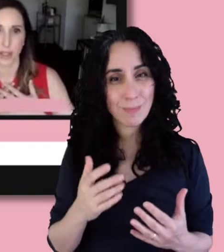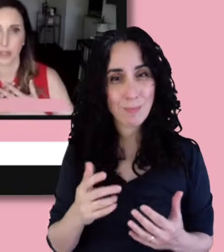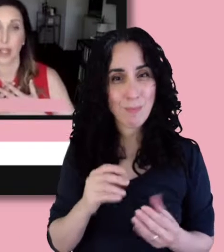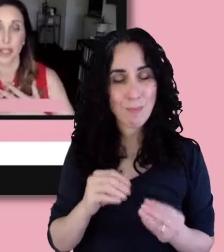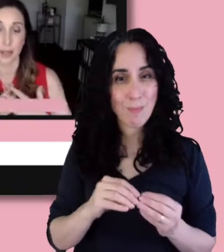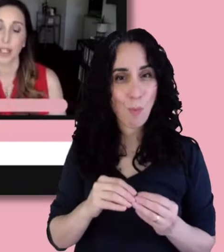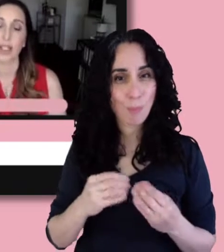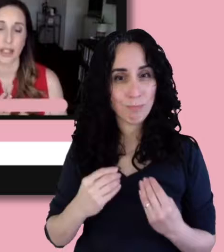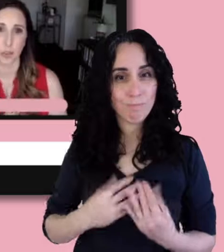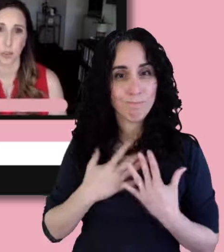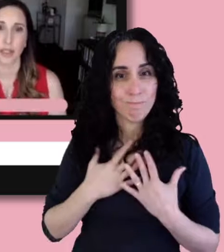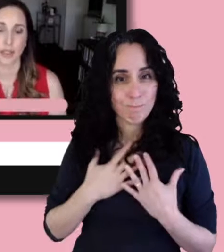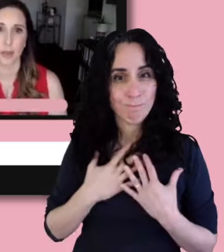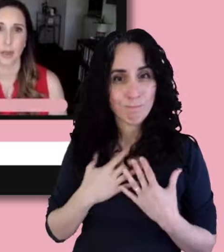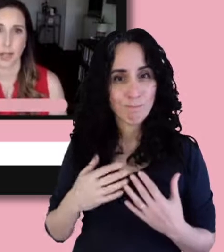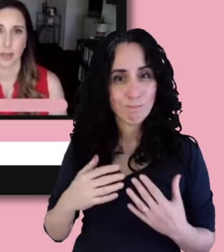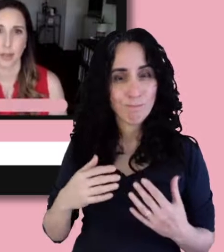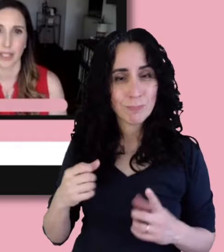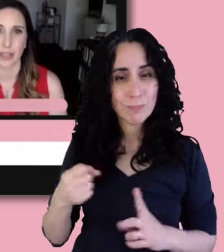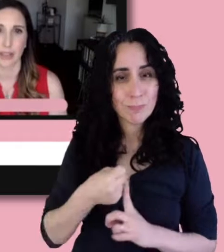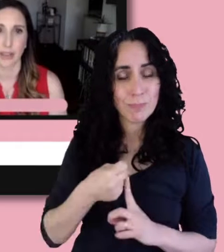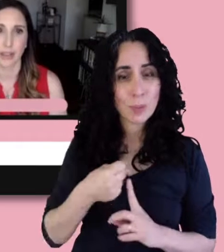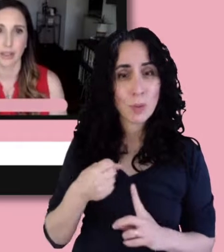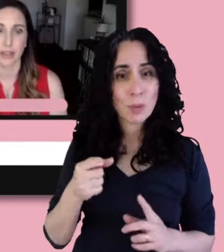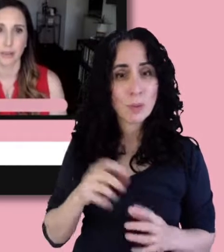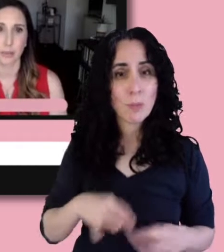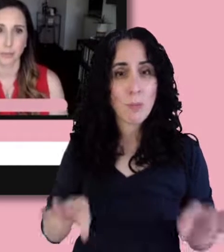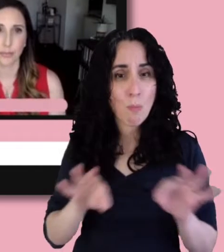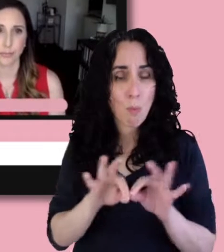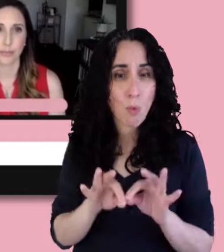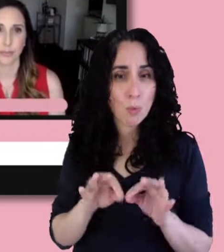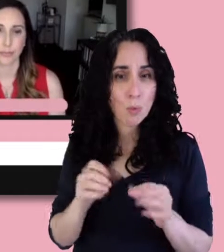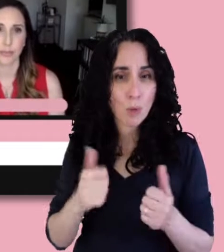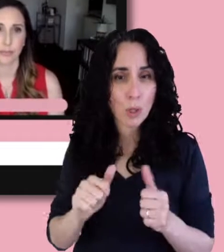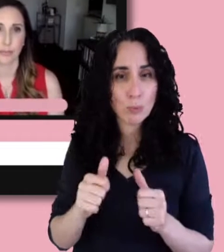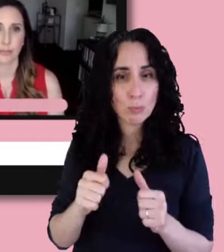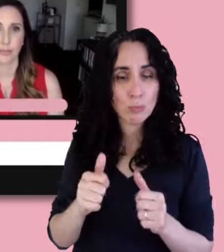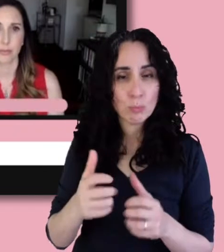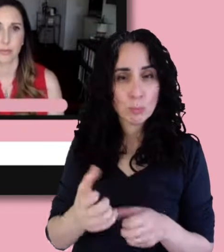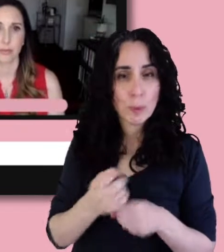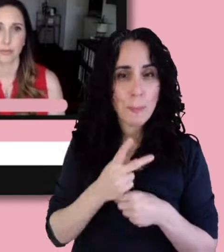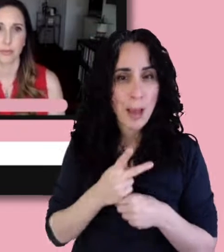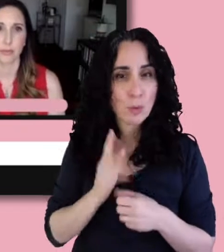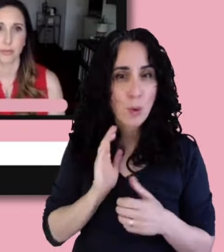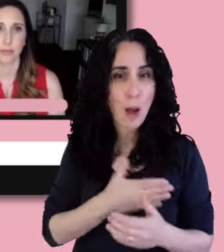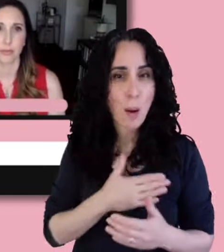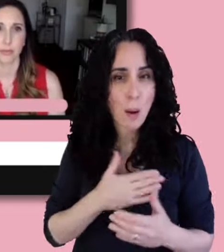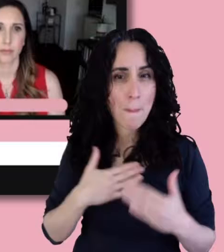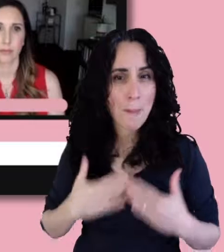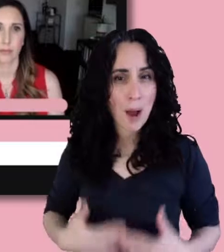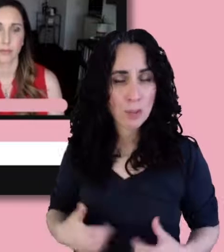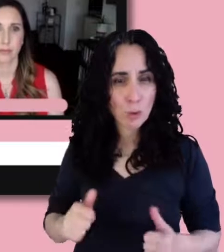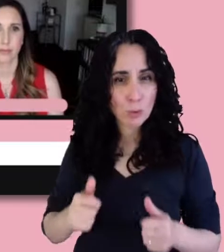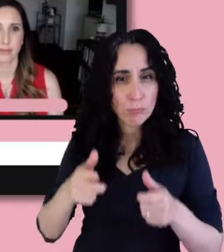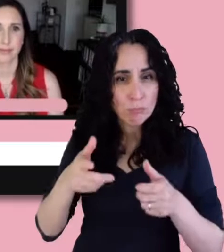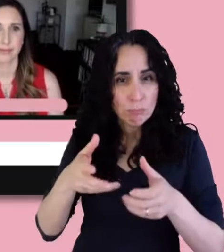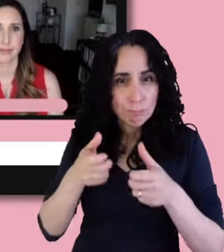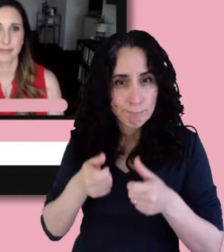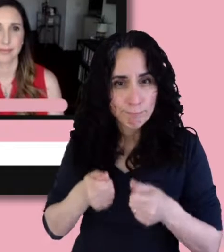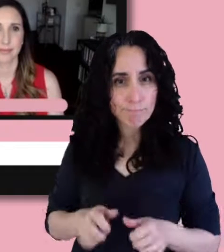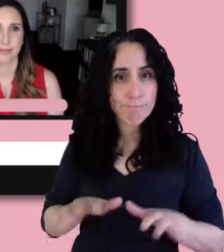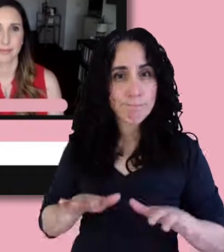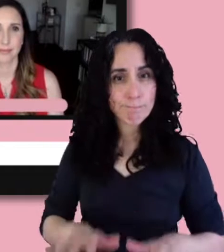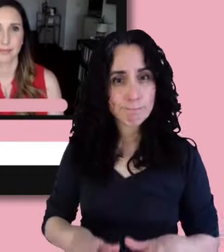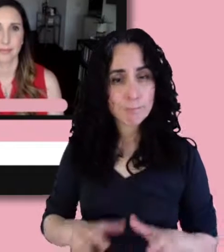much and as quickly as we possibly can. I love that. You made a really great point that I think was a